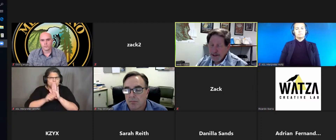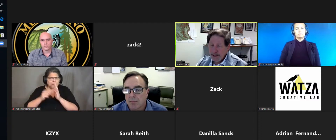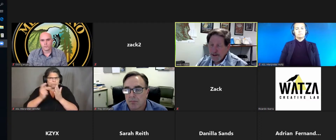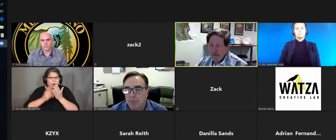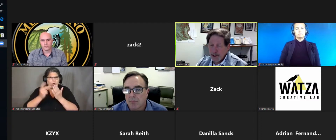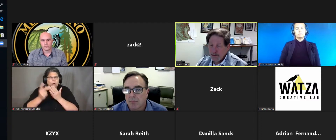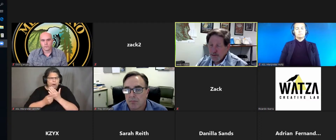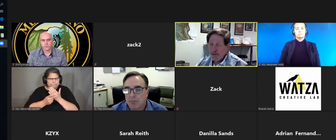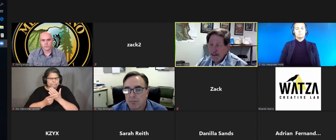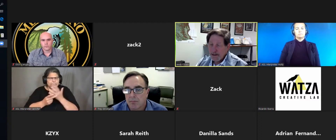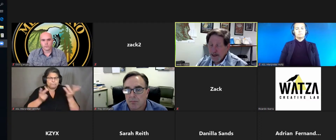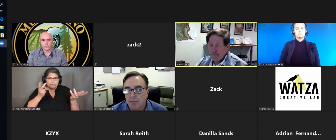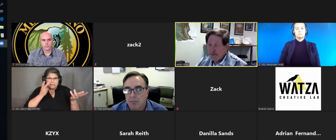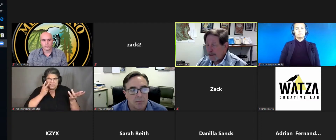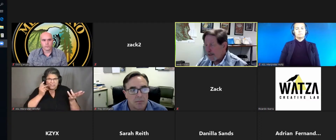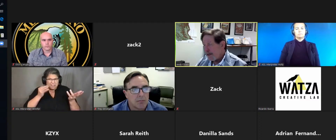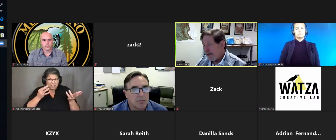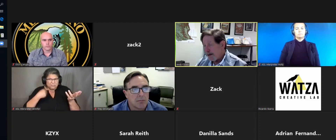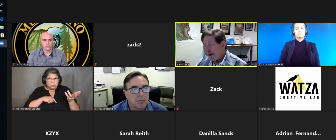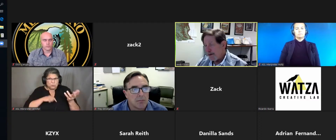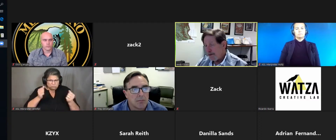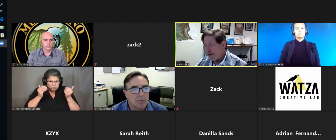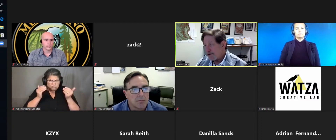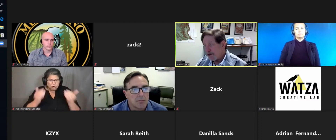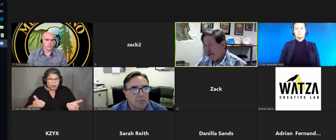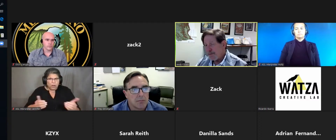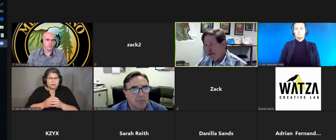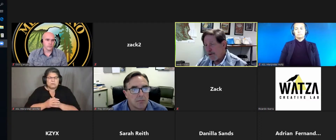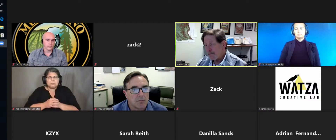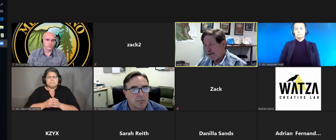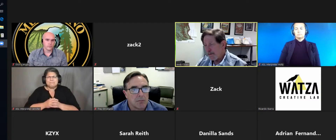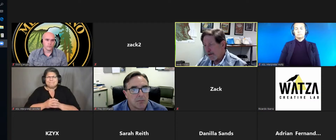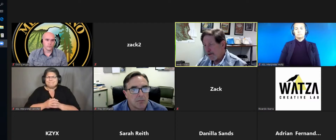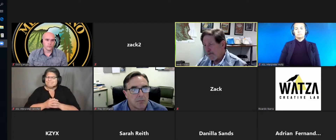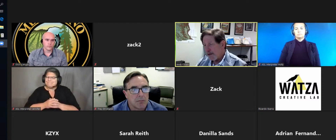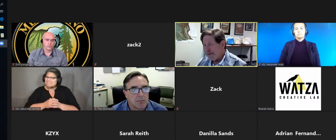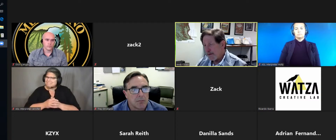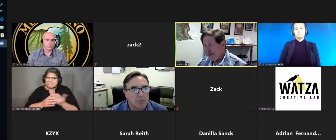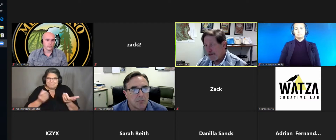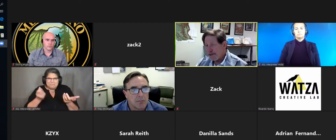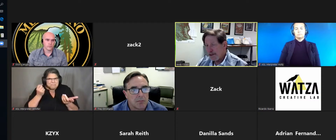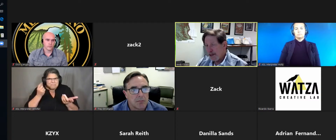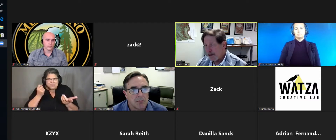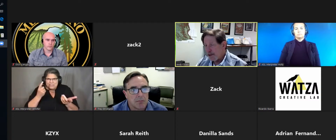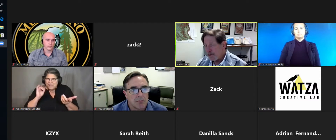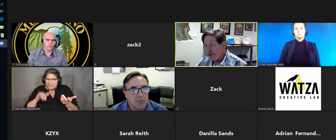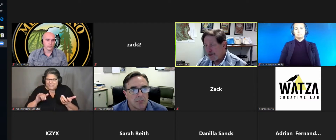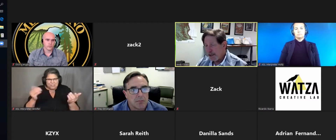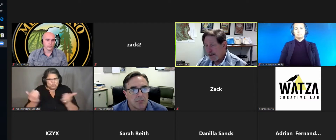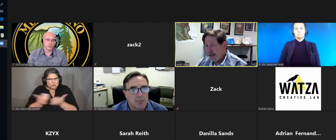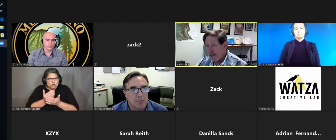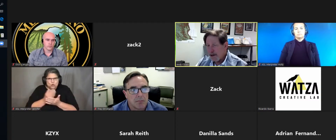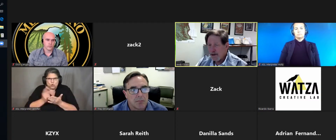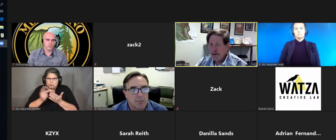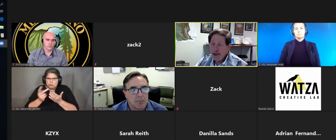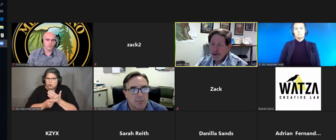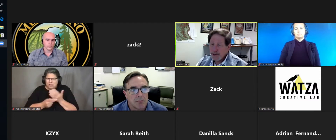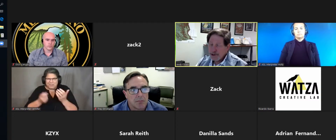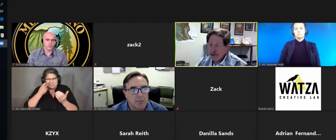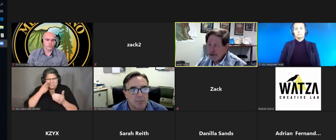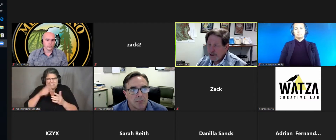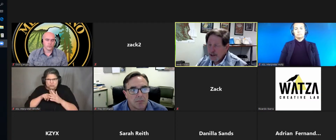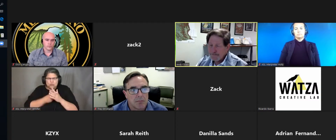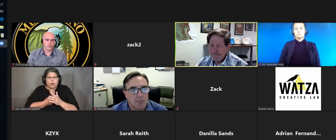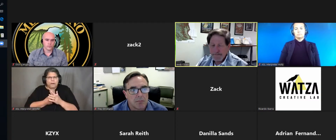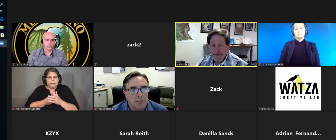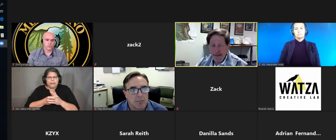to see if we can move ahead the effort. But these are new programs that are being developed at places like UC San Diego,